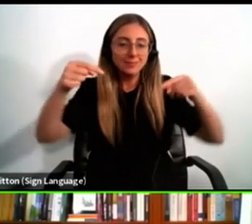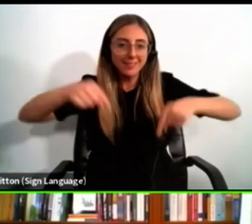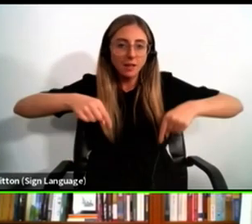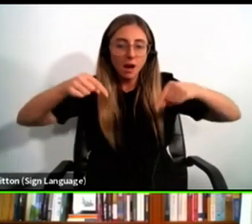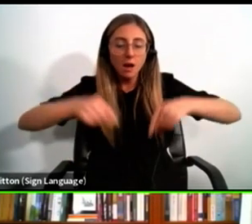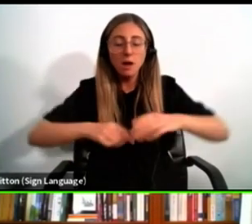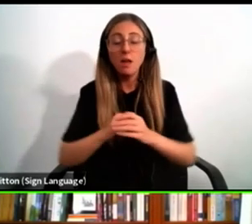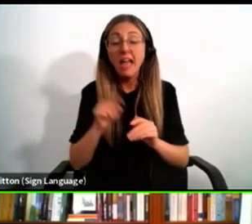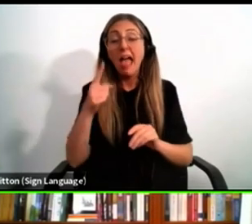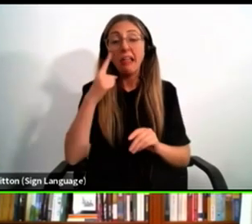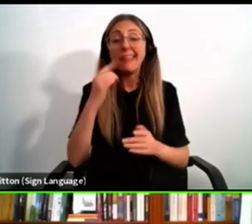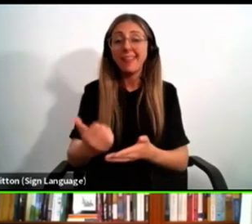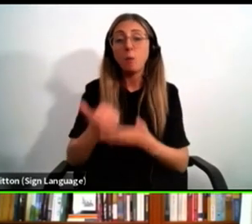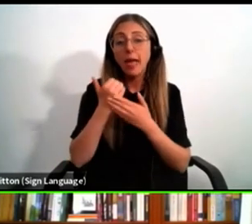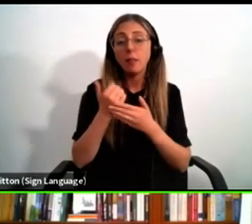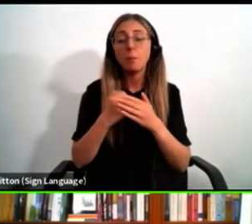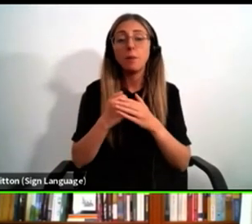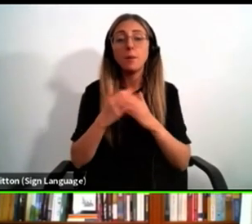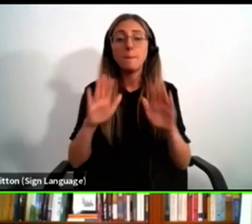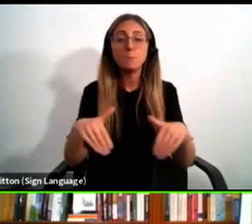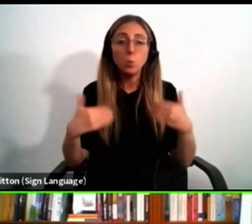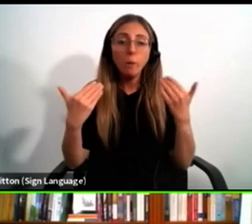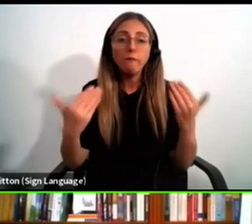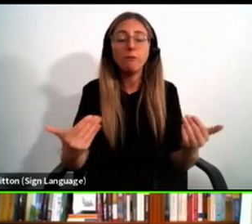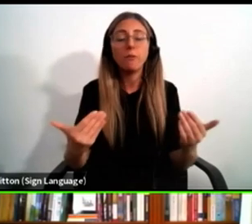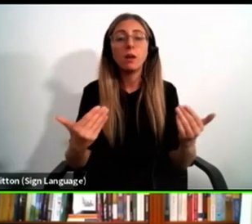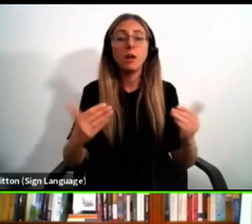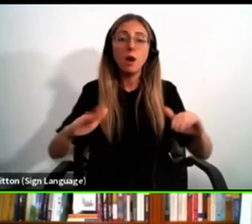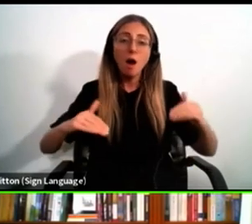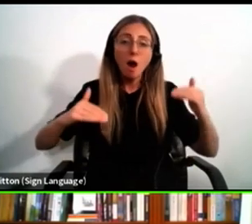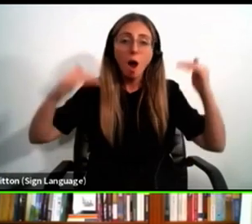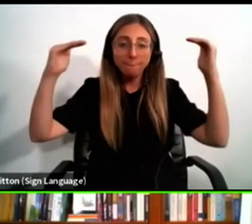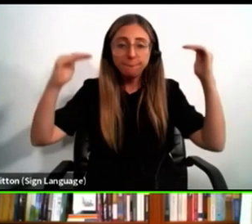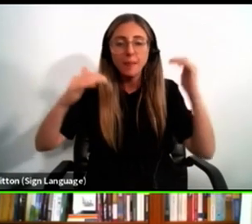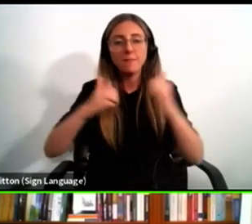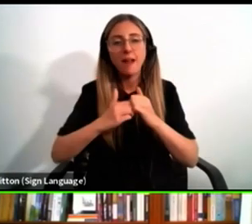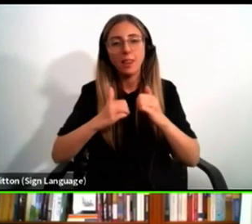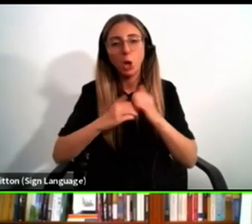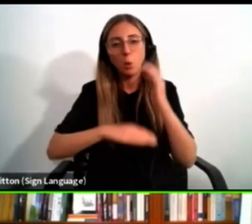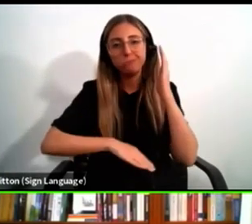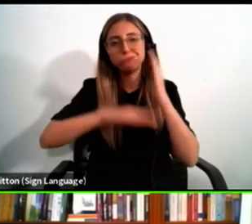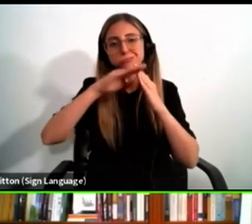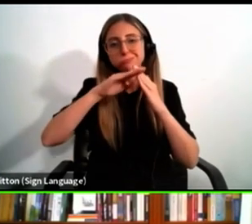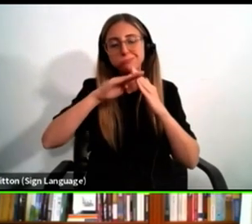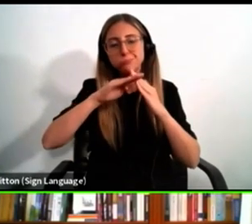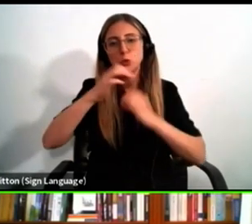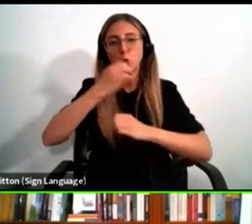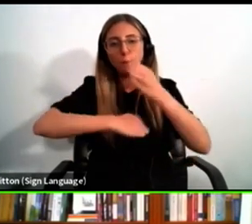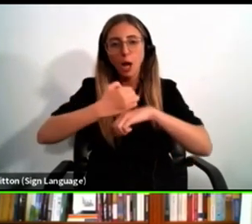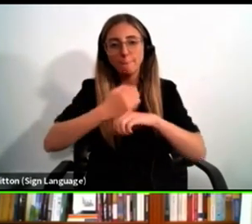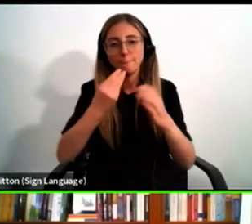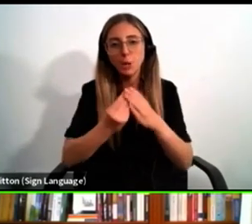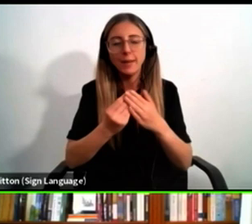that that will help move science up the value chain to commercial products. Thank